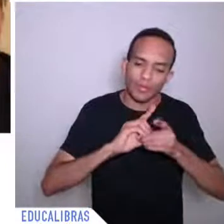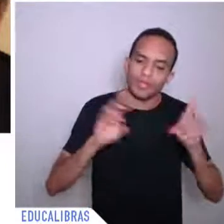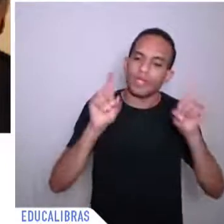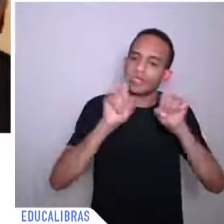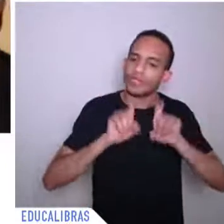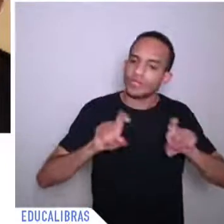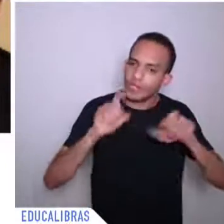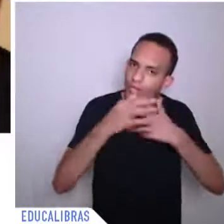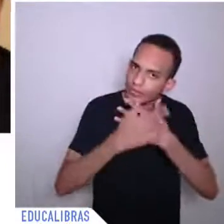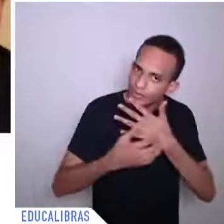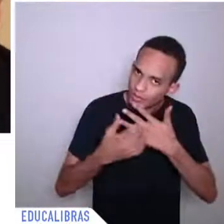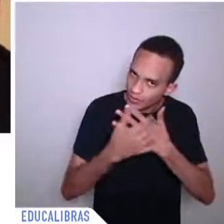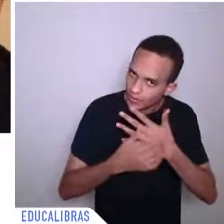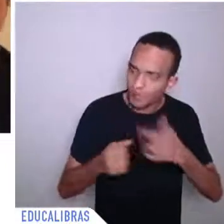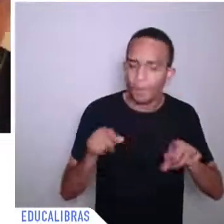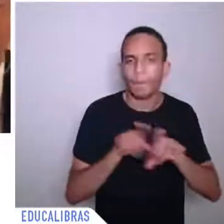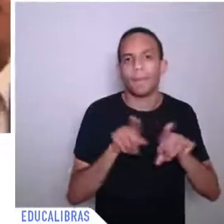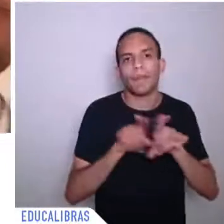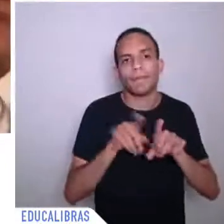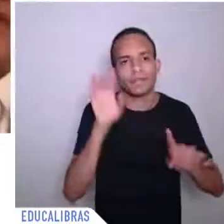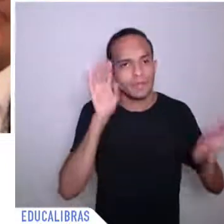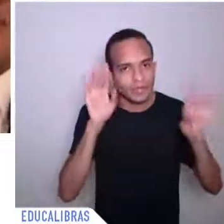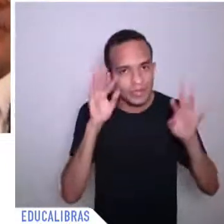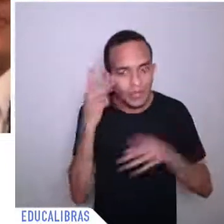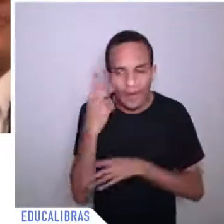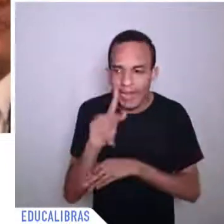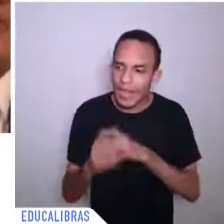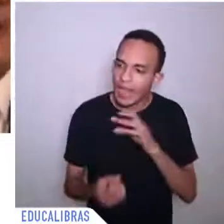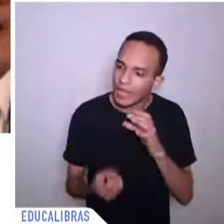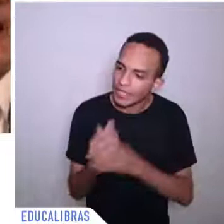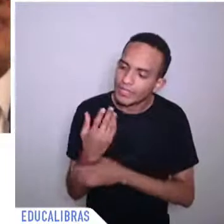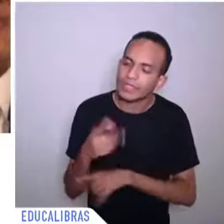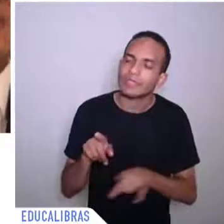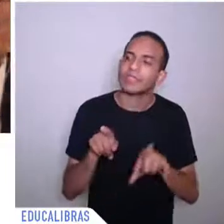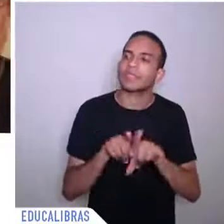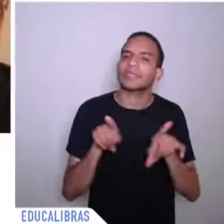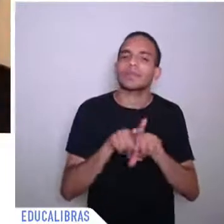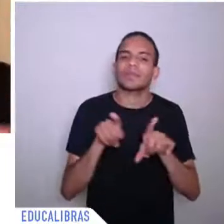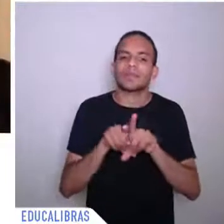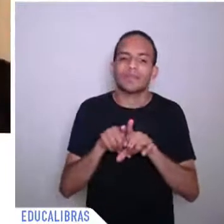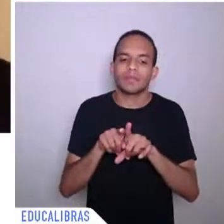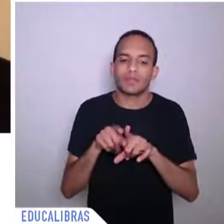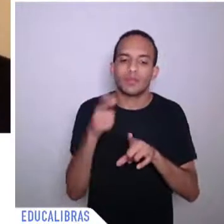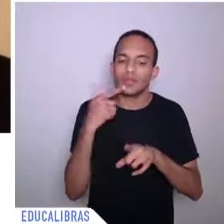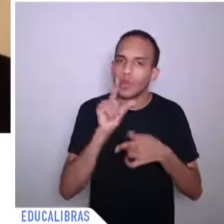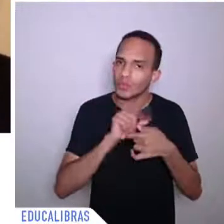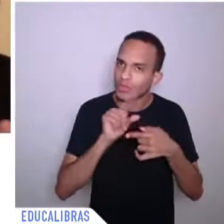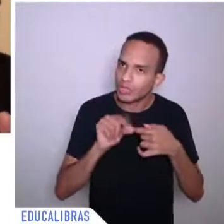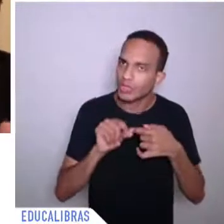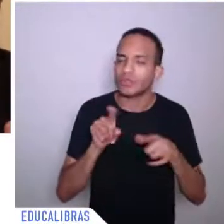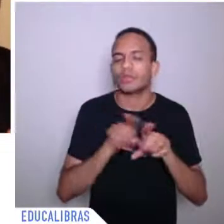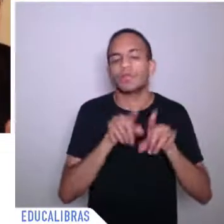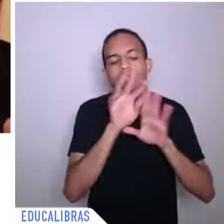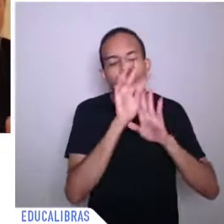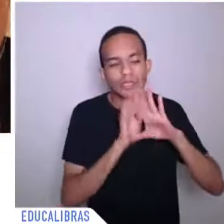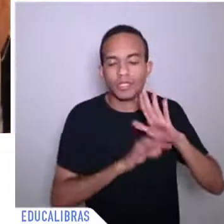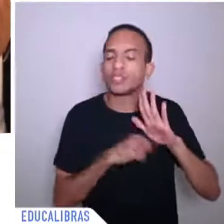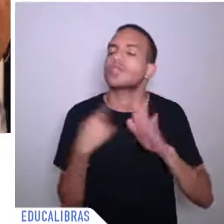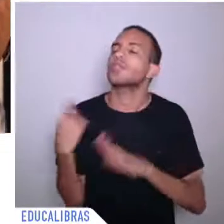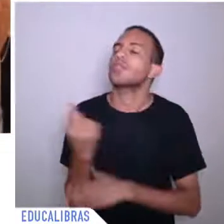future democratic model considering the digital, of a reflection that is probably going to